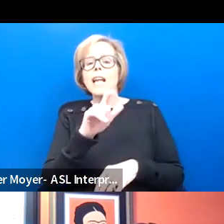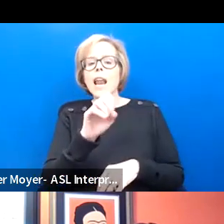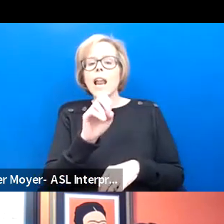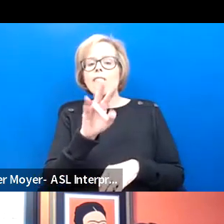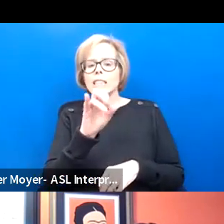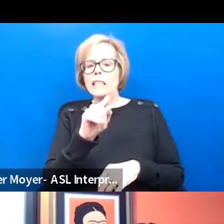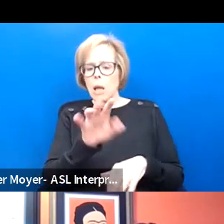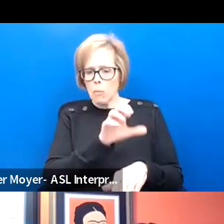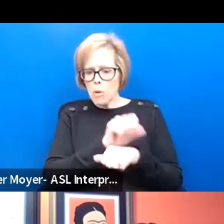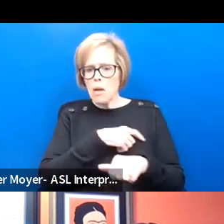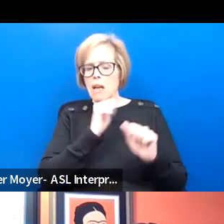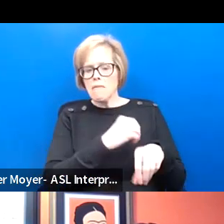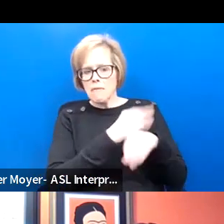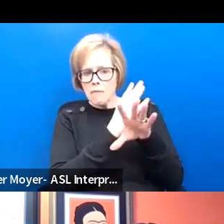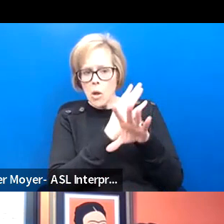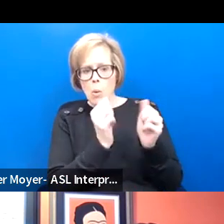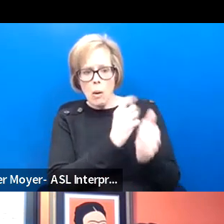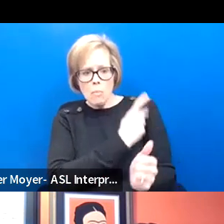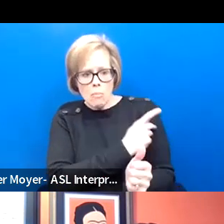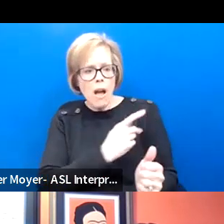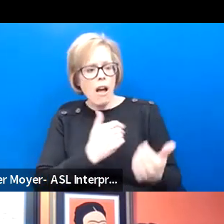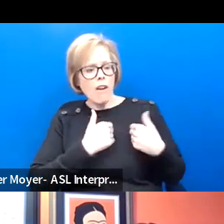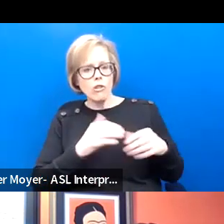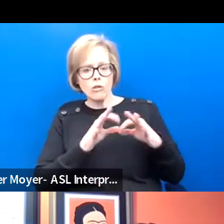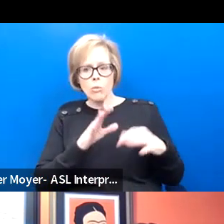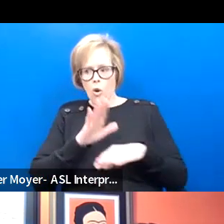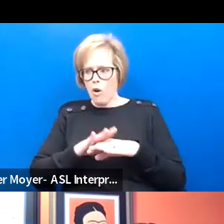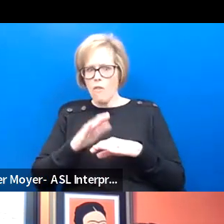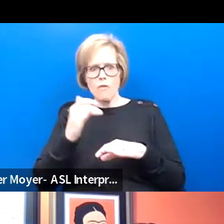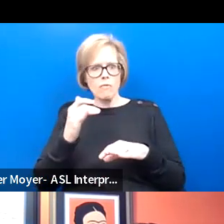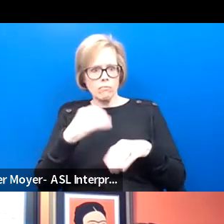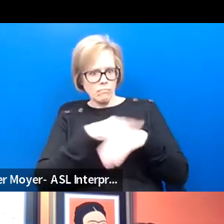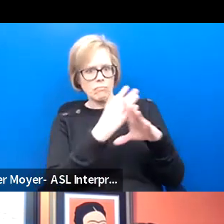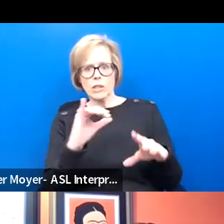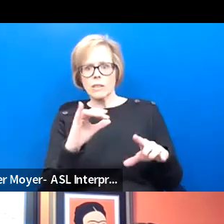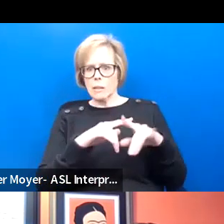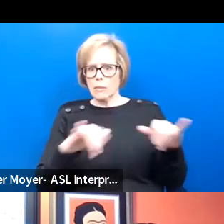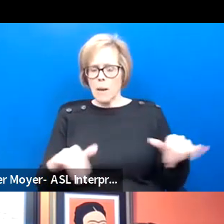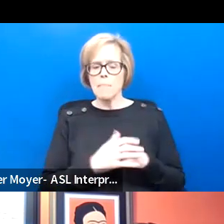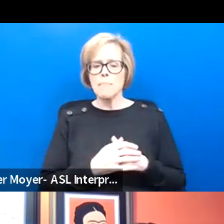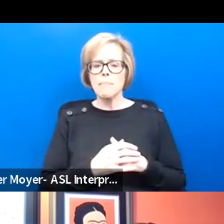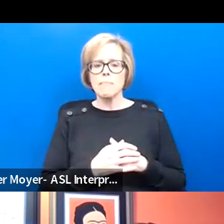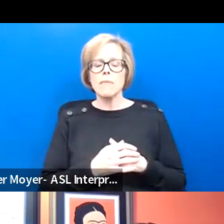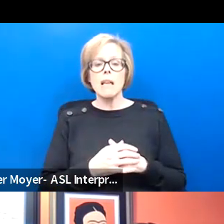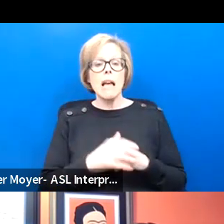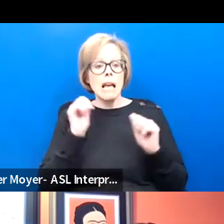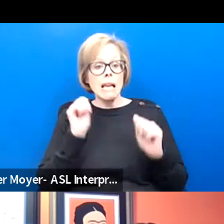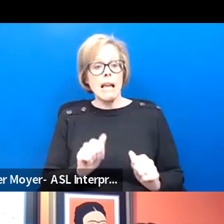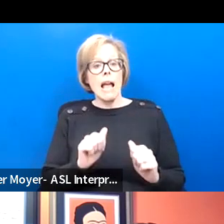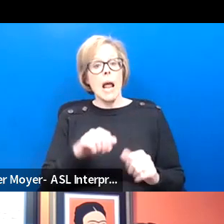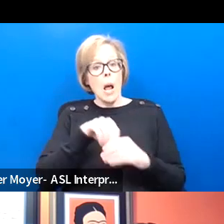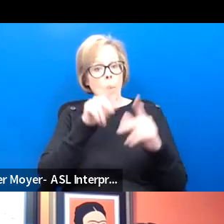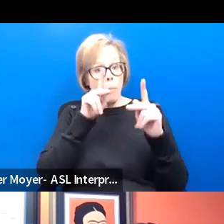do a video with the patient and have the interpreter on the line for both of us. I can do that in person